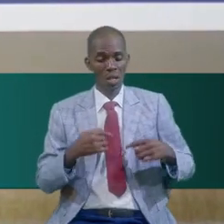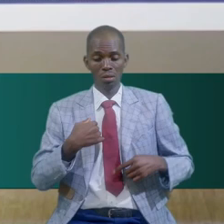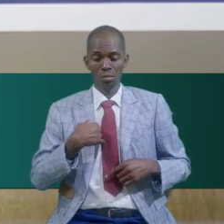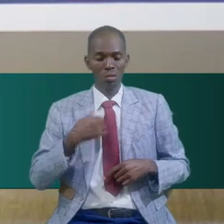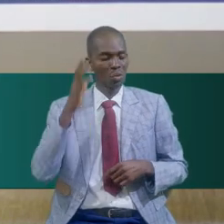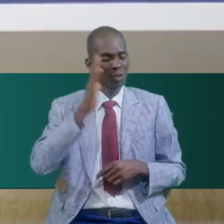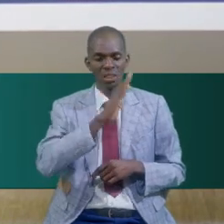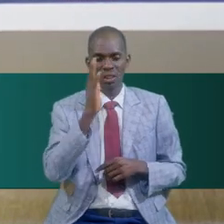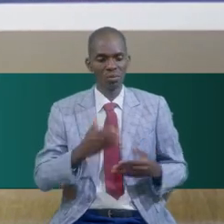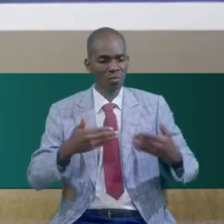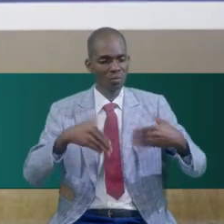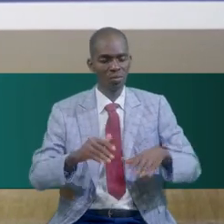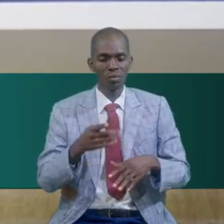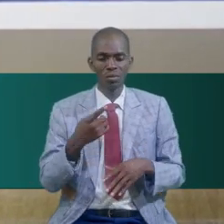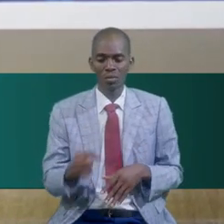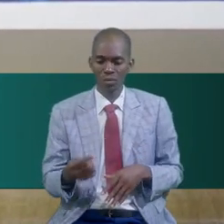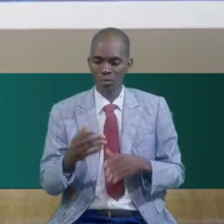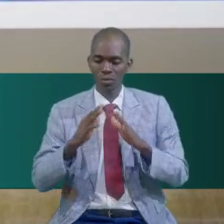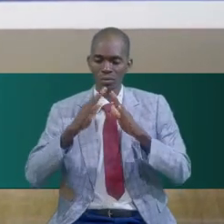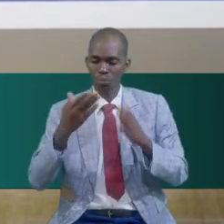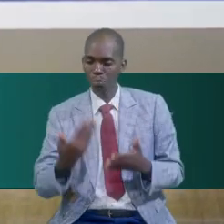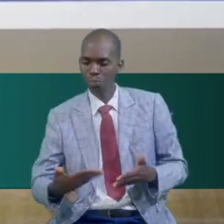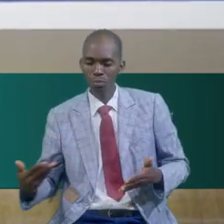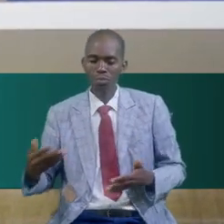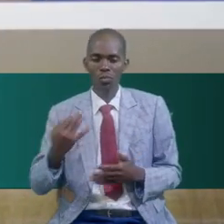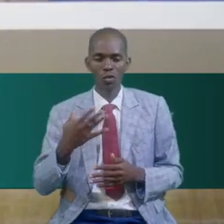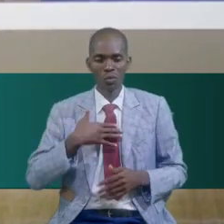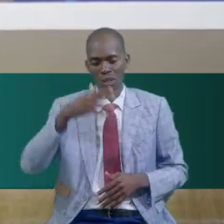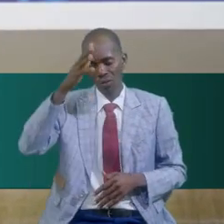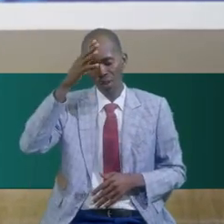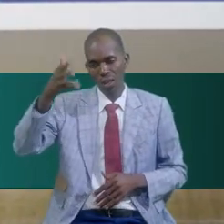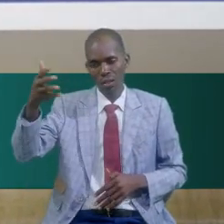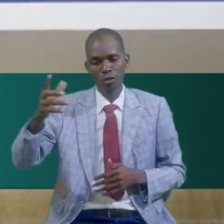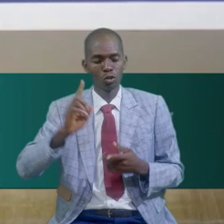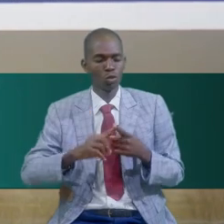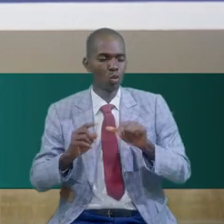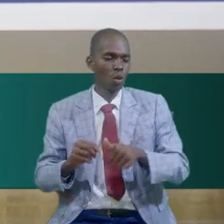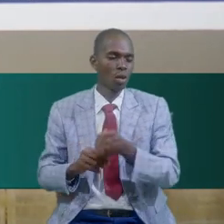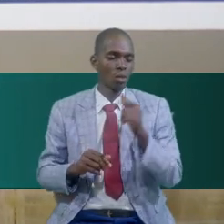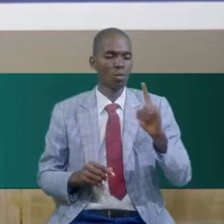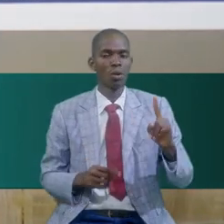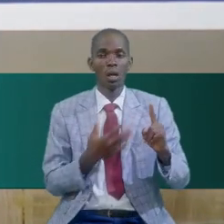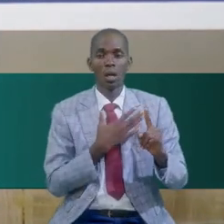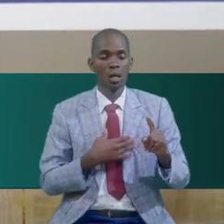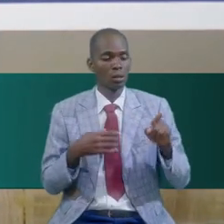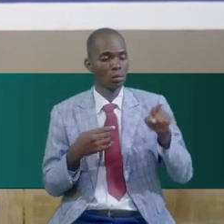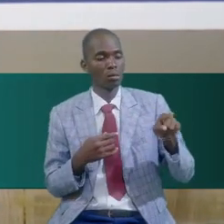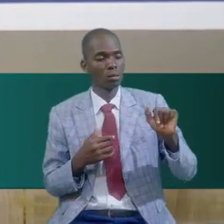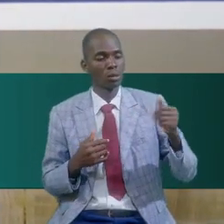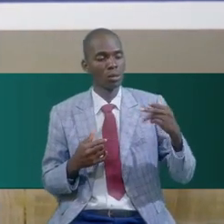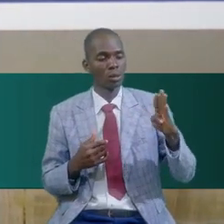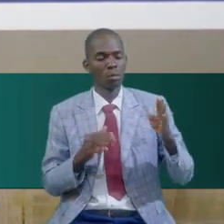any situation and to anyone. And Ahab became so